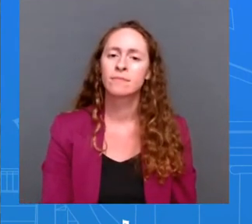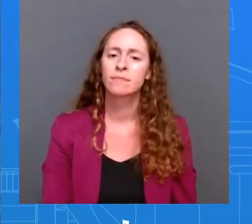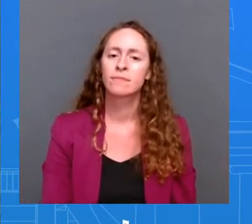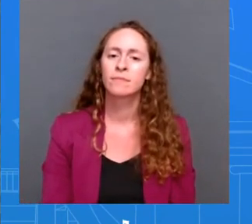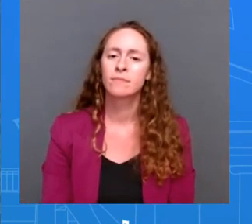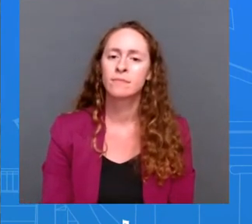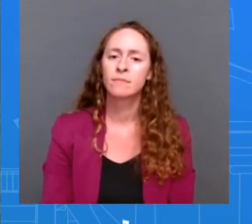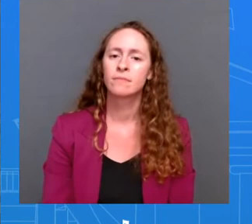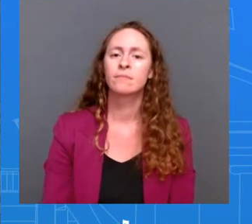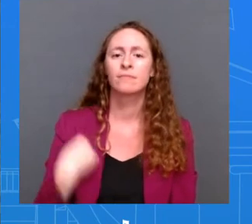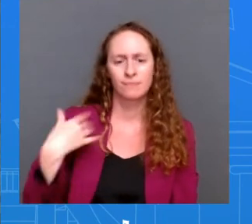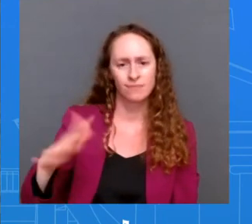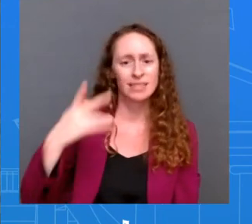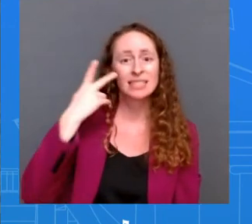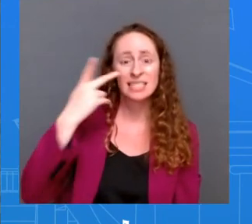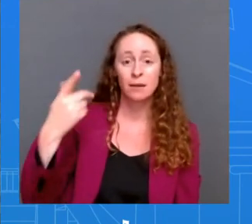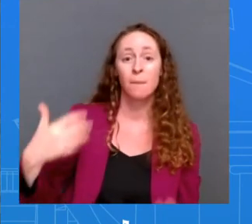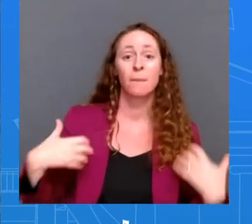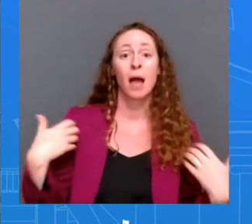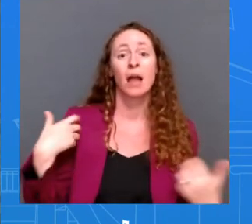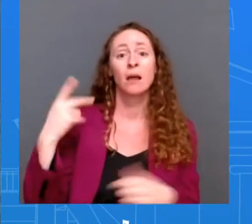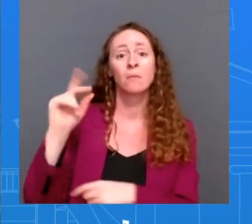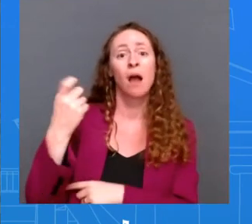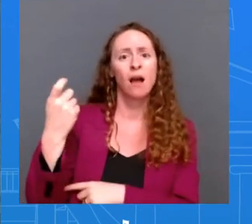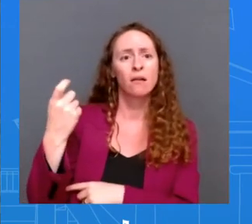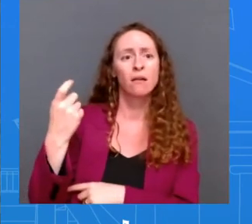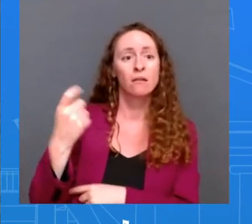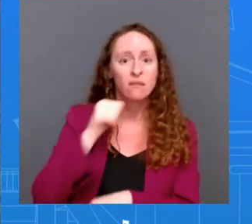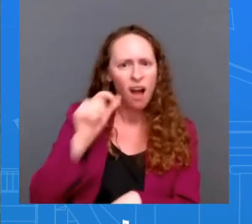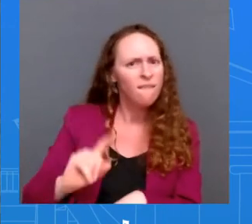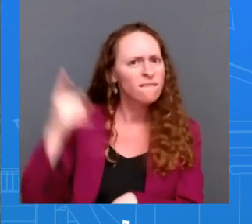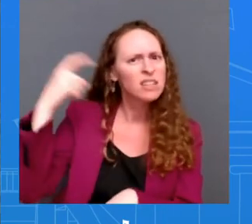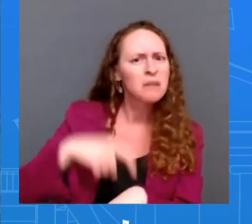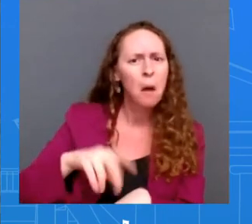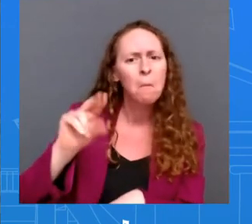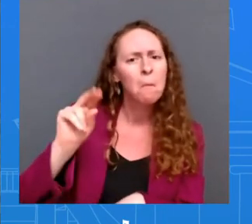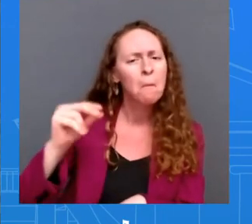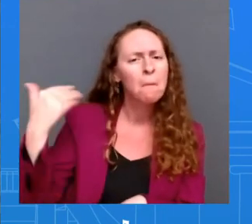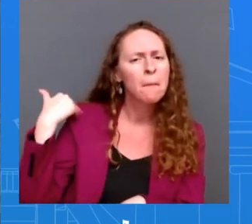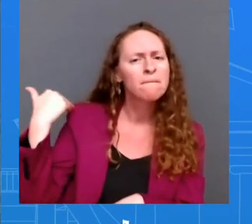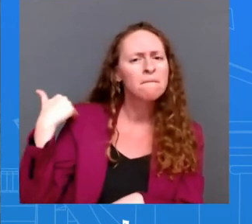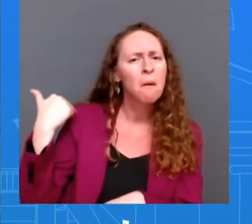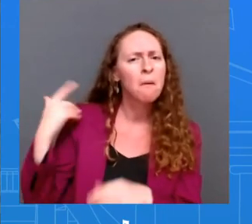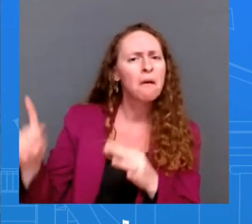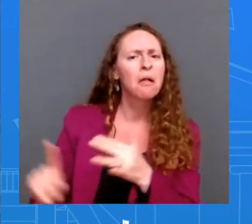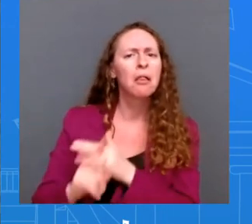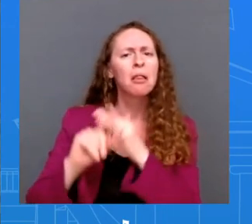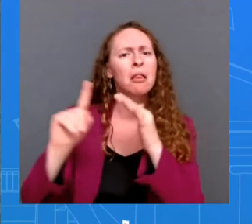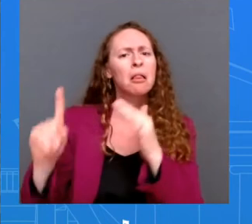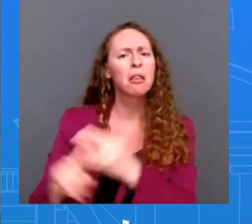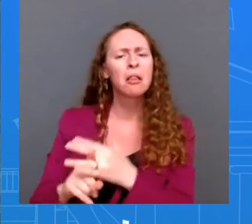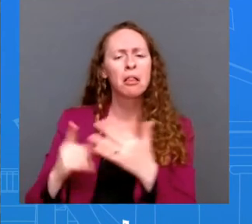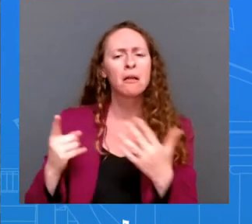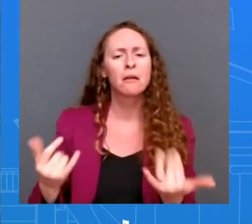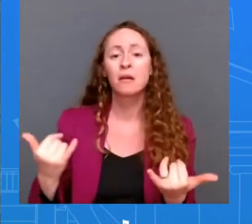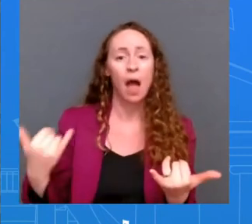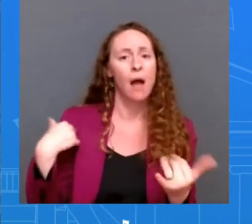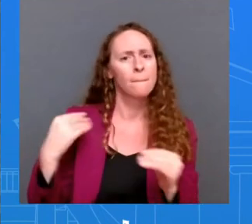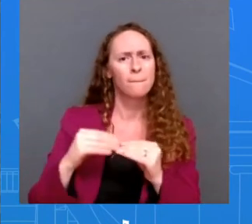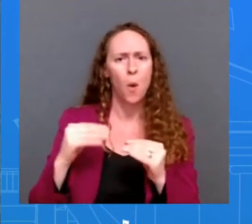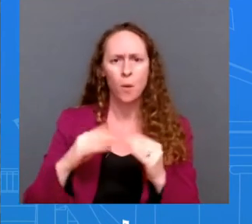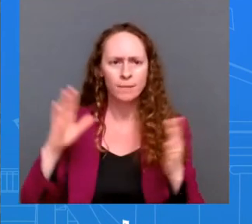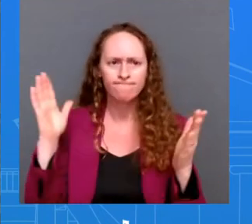we have aggressively responded at different stages of this outbreak. And so just wanted to give you a little bit of